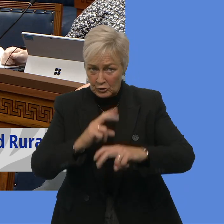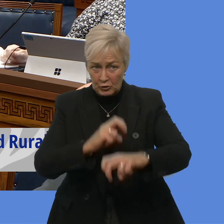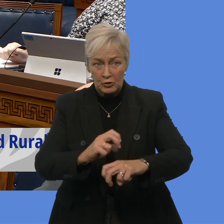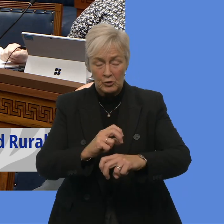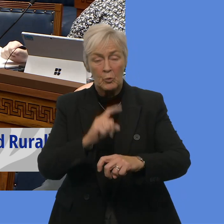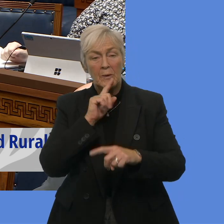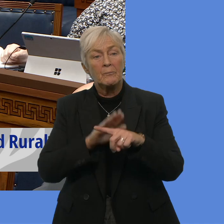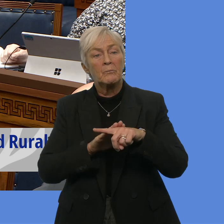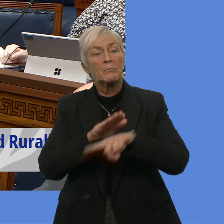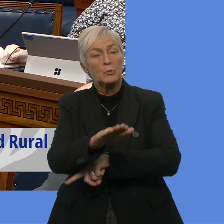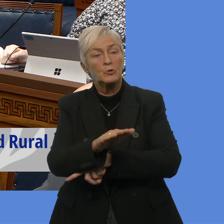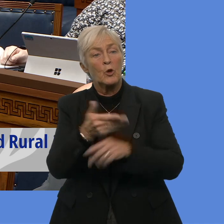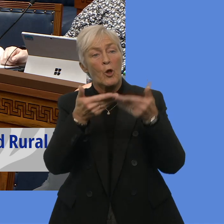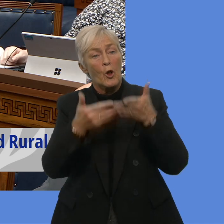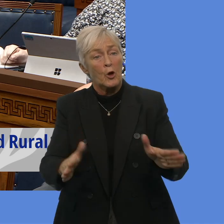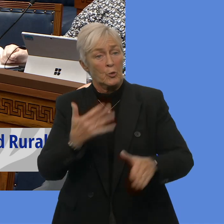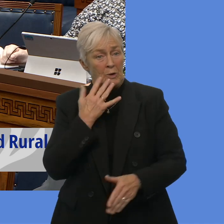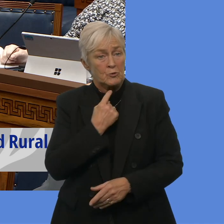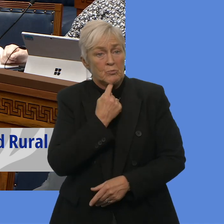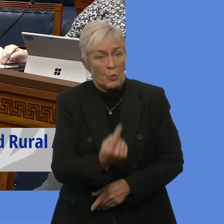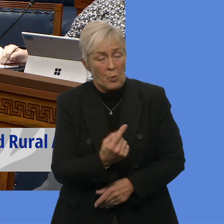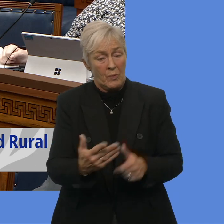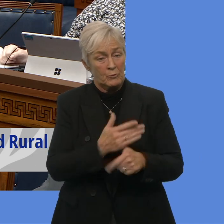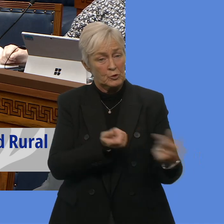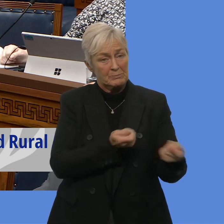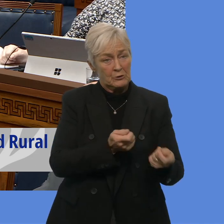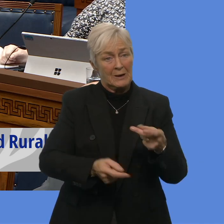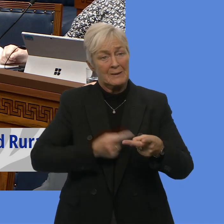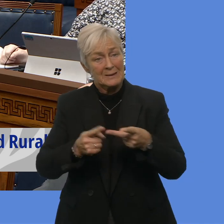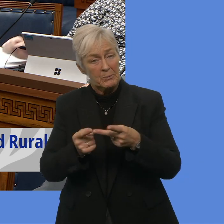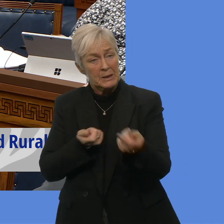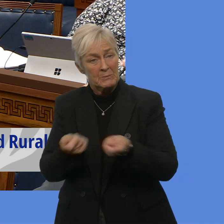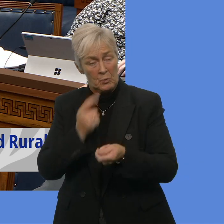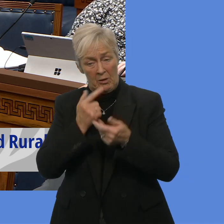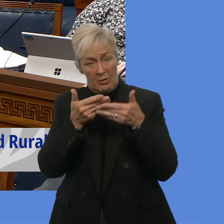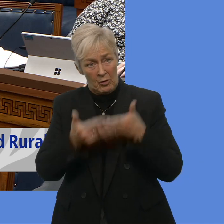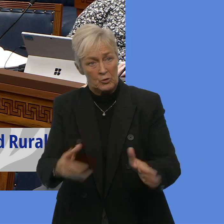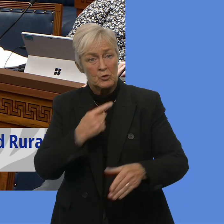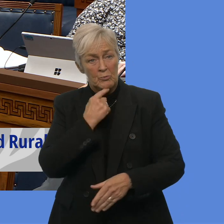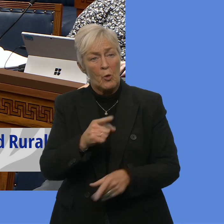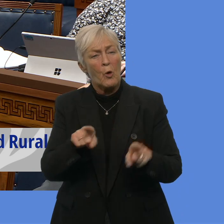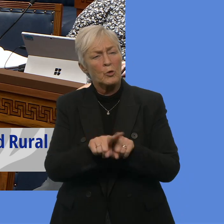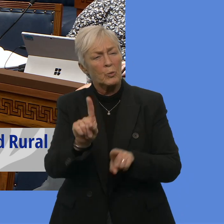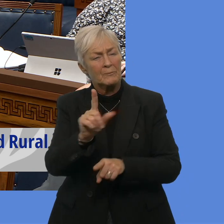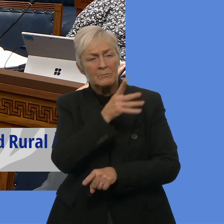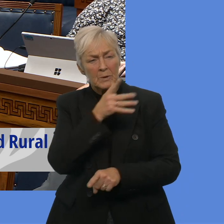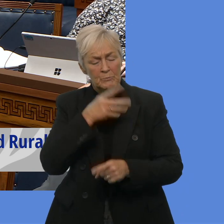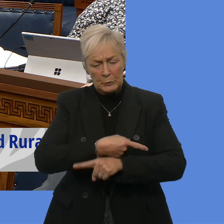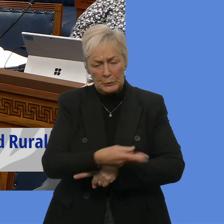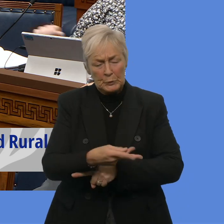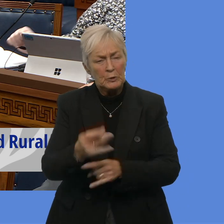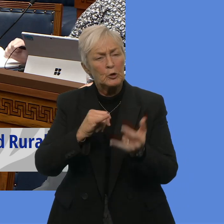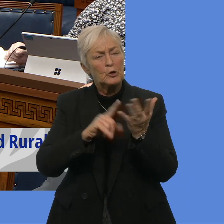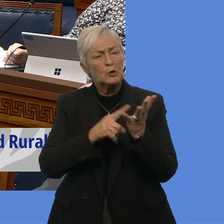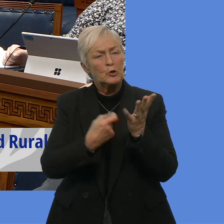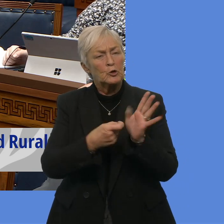of that tomorrow with First Minister and Deputy First Minister, hopefully. The other one's in terms of sustainable utilisation of slurry. This is something I'm quite strongly supportive